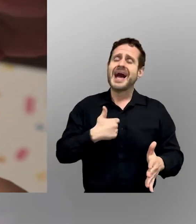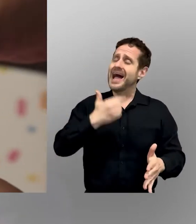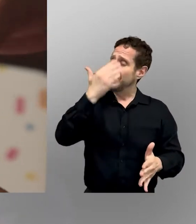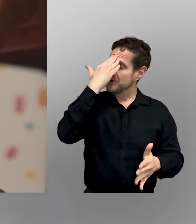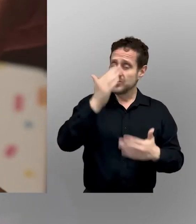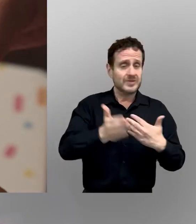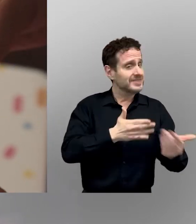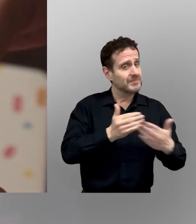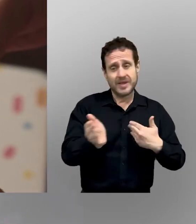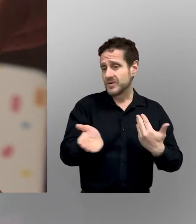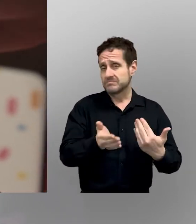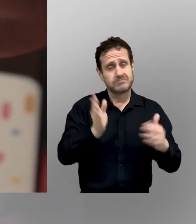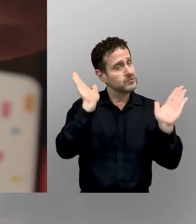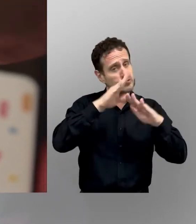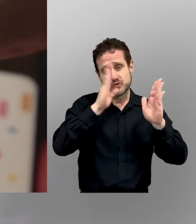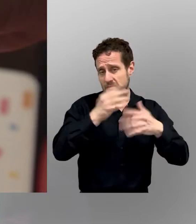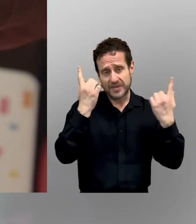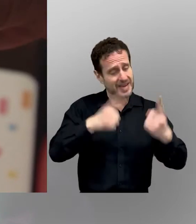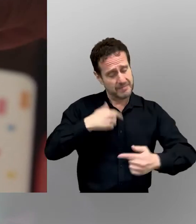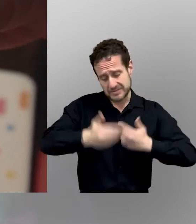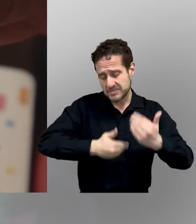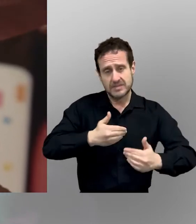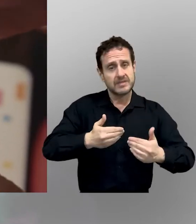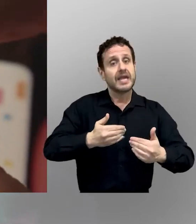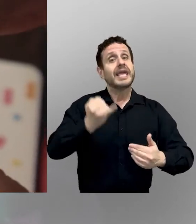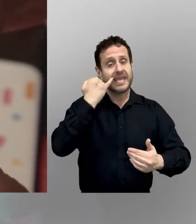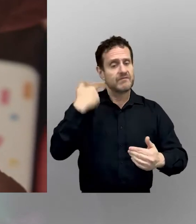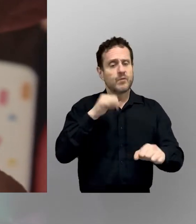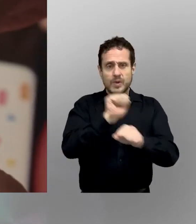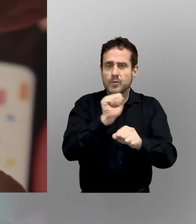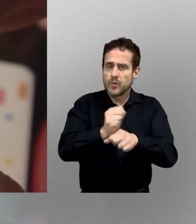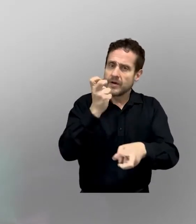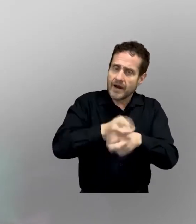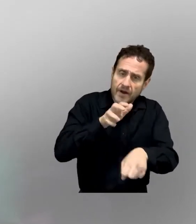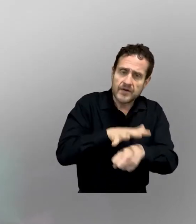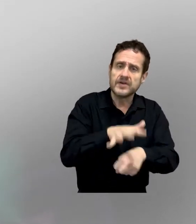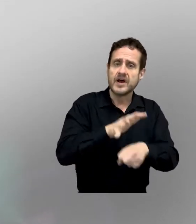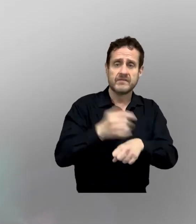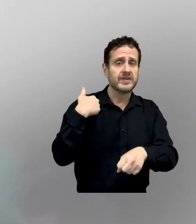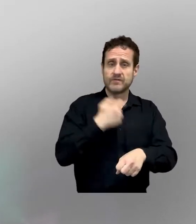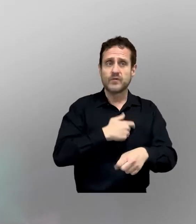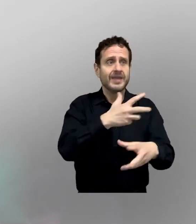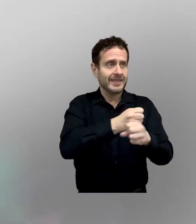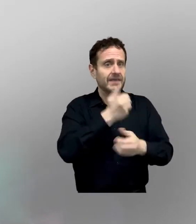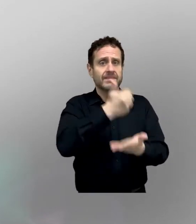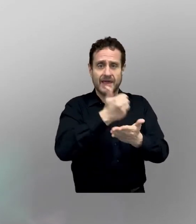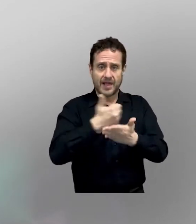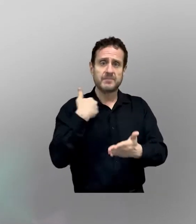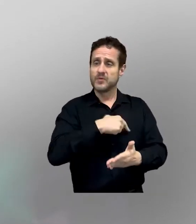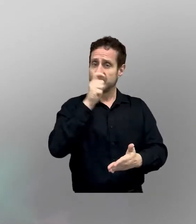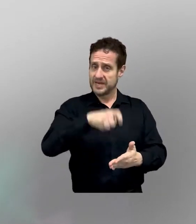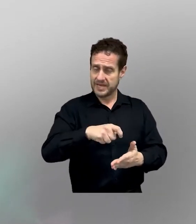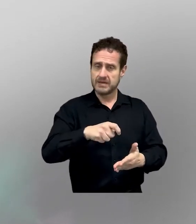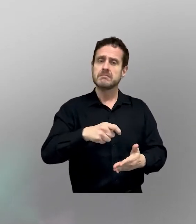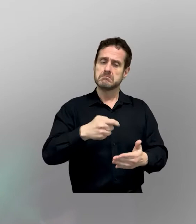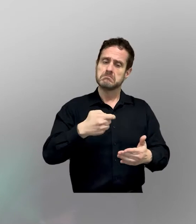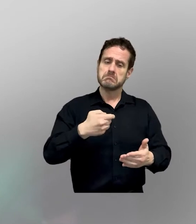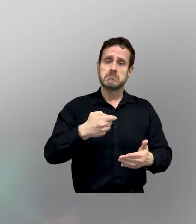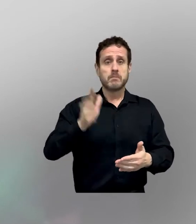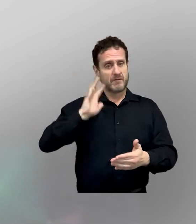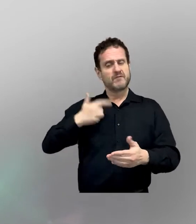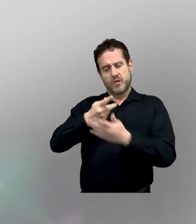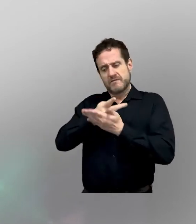all troubles, that no matter what, as long as you put in the effort, as long as you get the help that you need, you